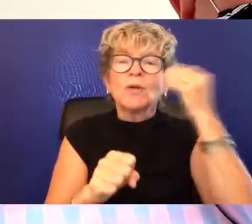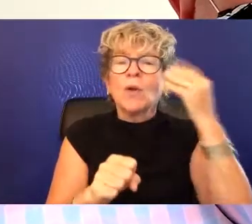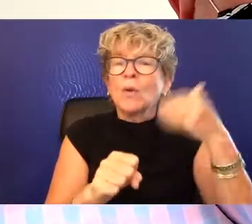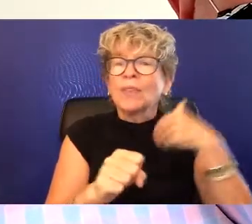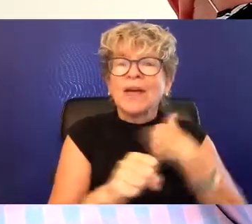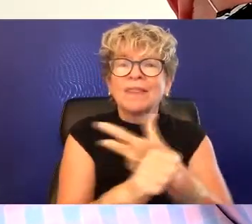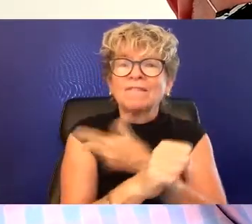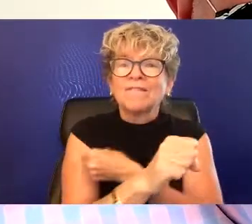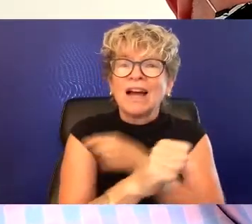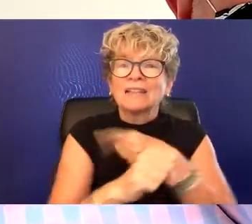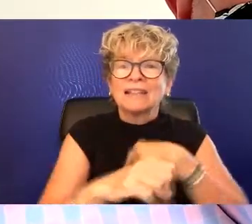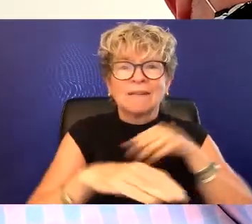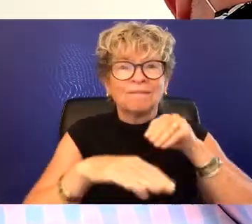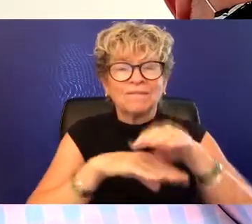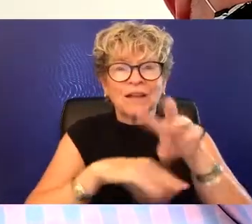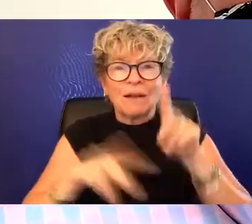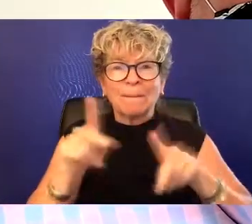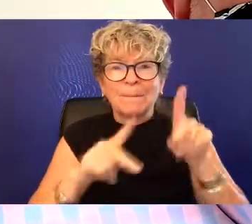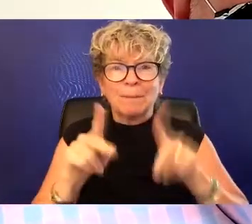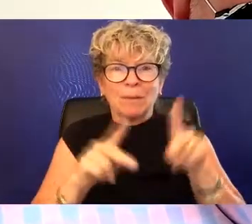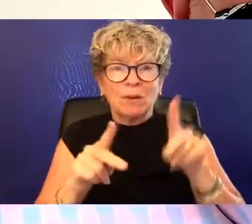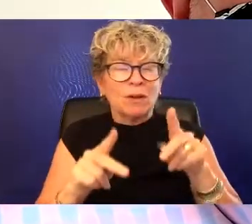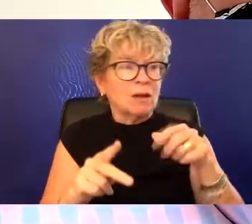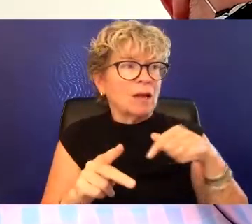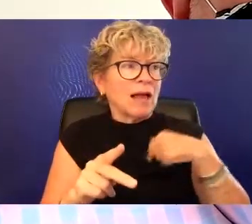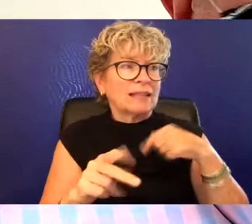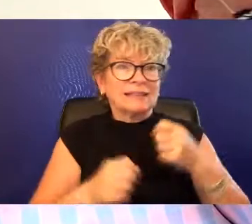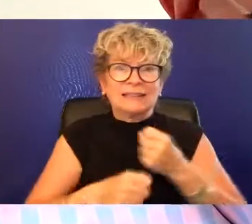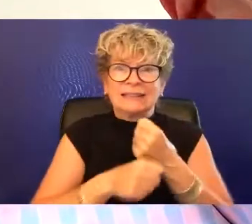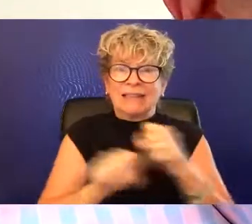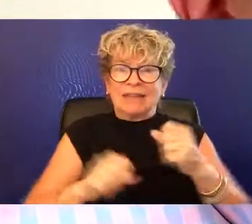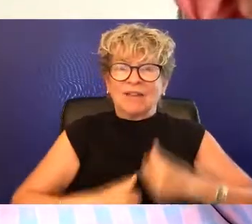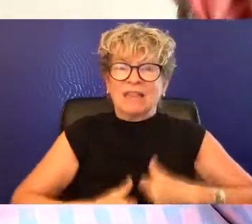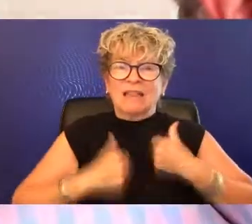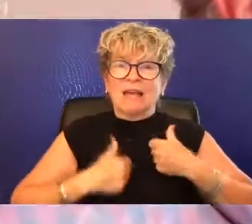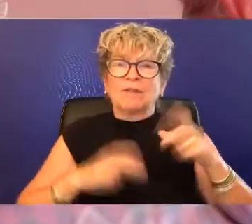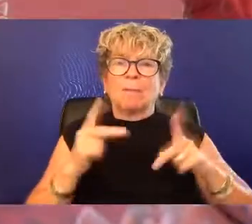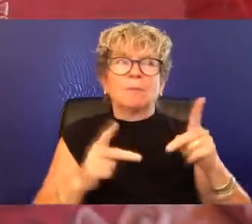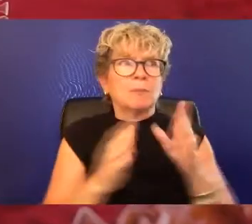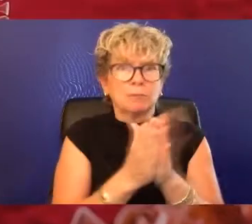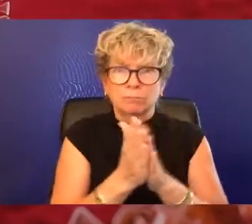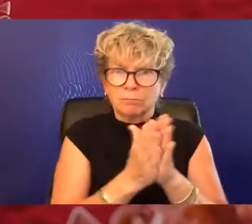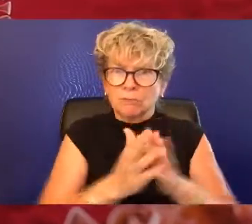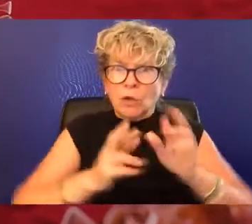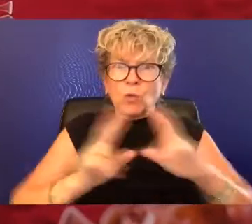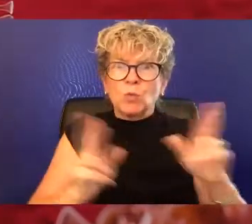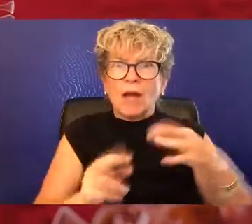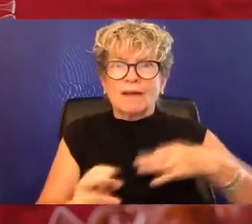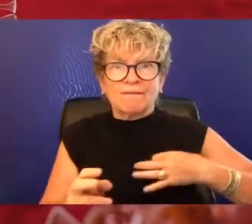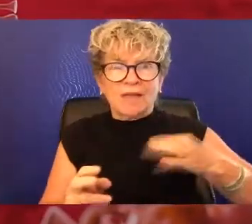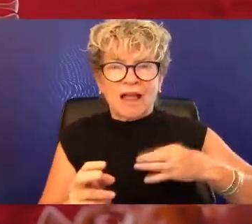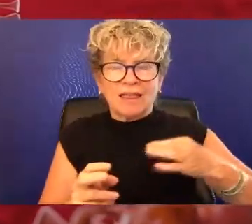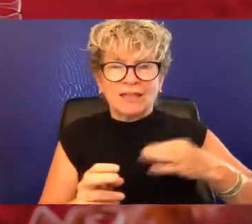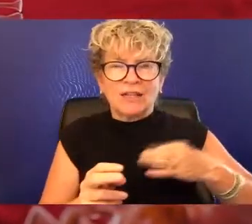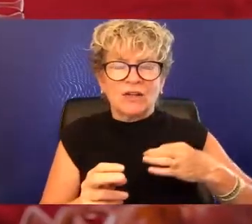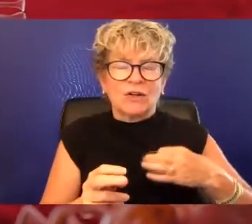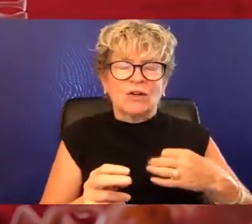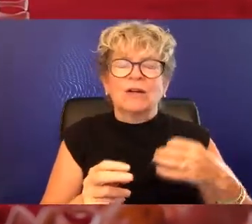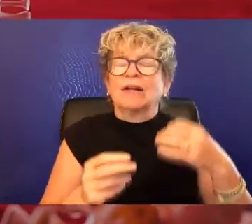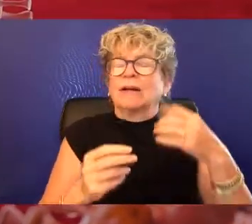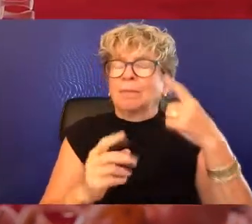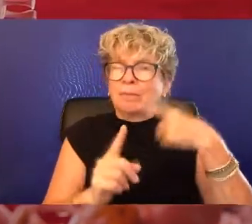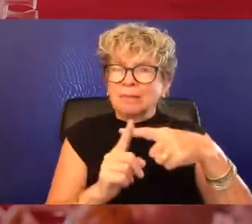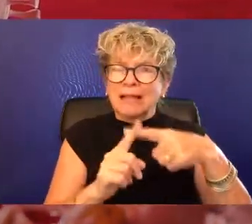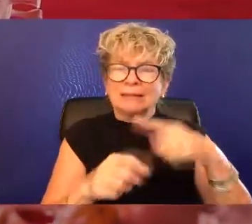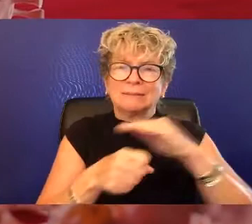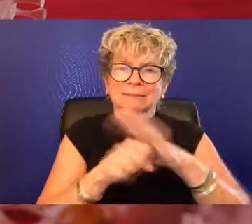COVID-19 had on people's lives, there were plenty of people who were willing to help test the safety of the vaccine. Because COVID-19